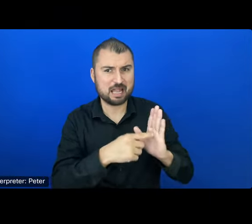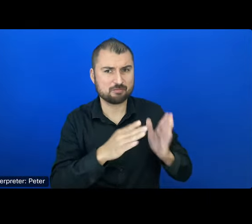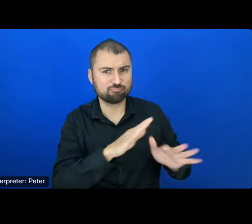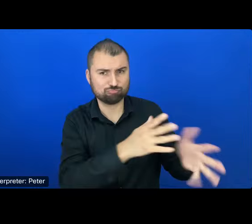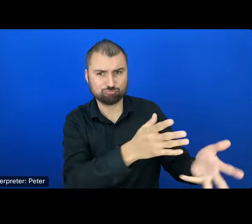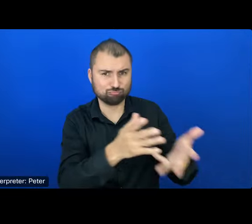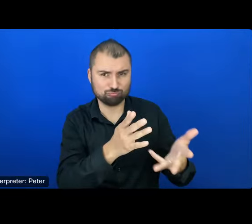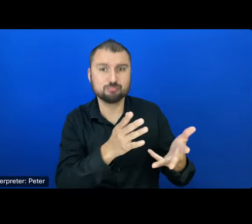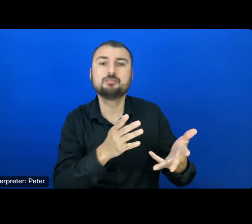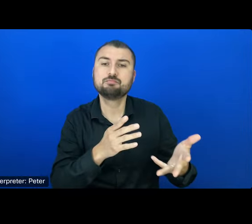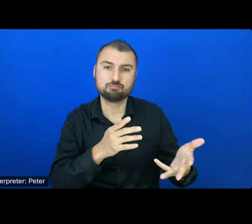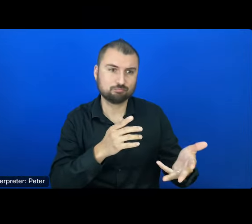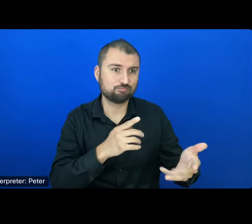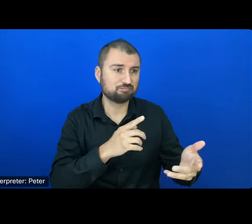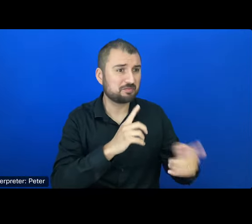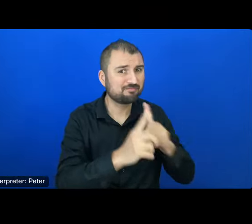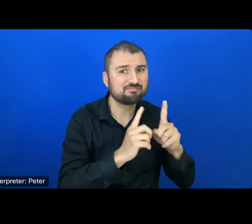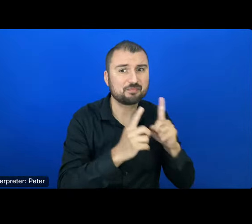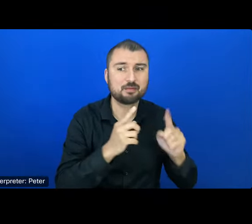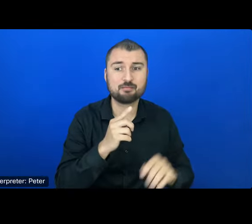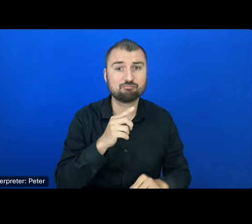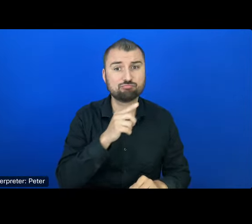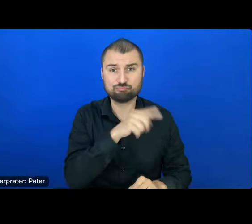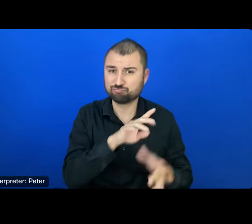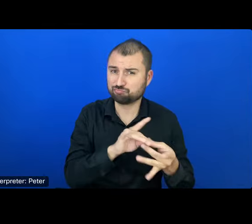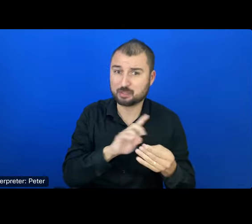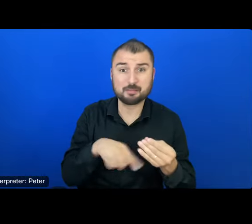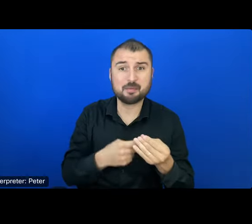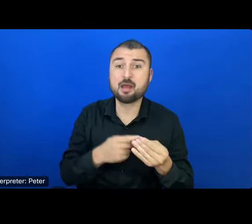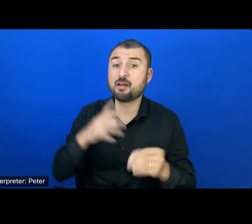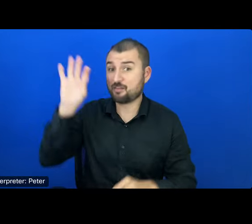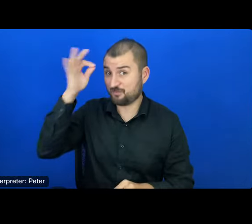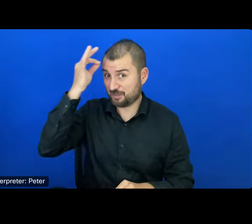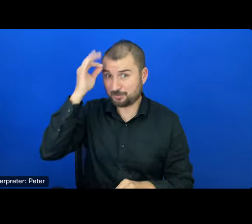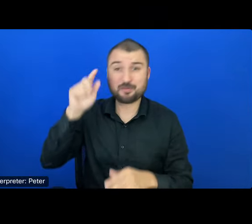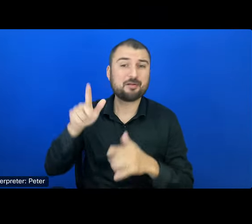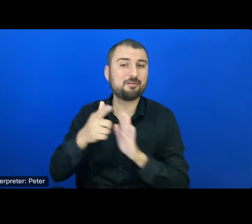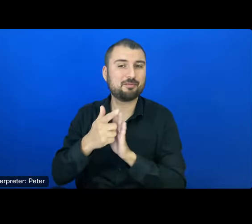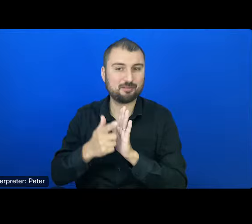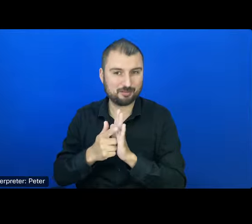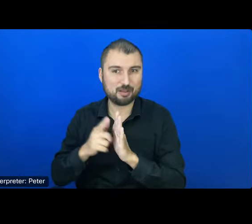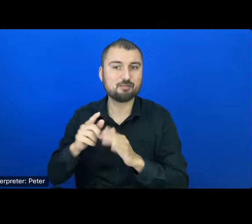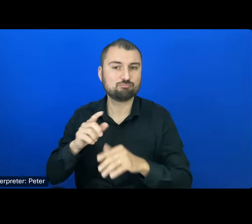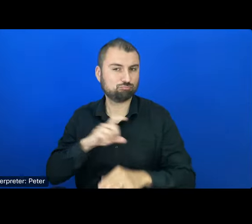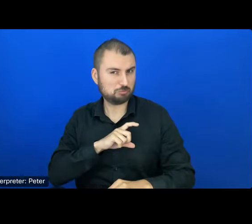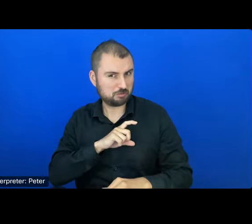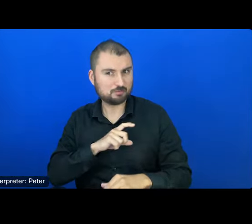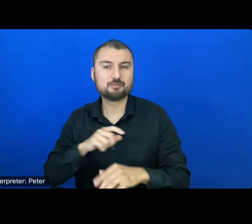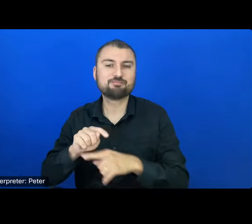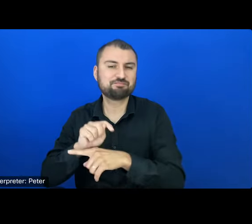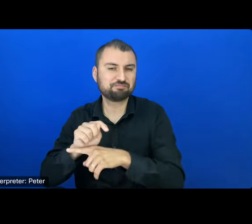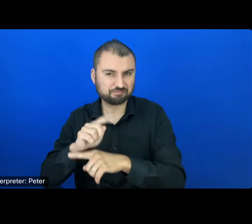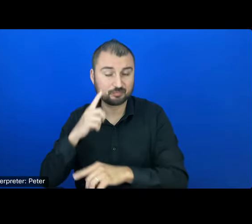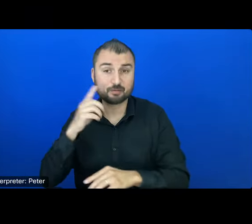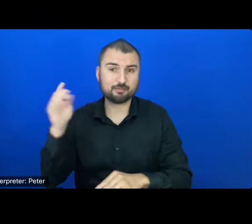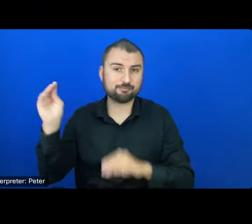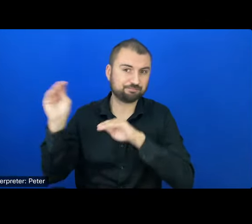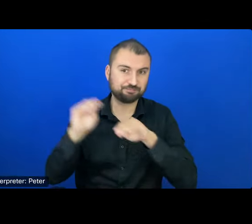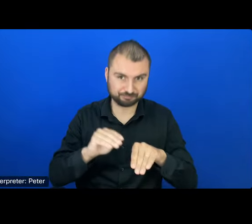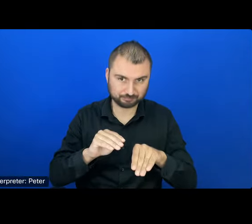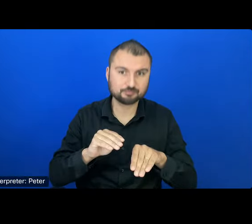have expressed a desire to bring a federal law enforcement training center to Kansas. The exact city for that has not